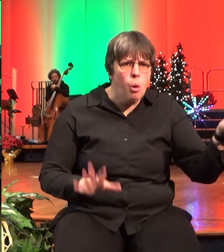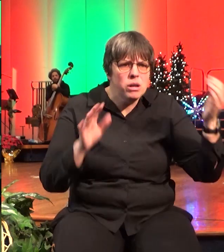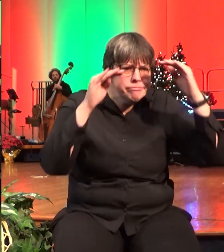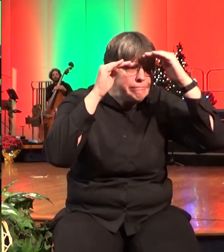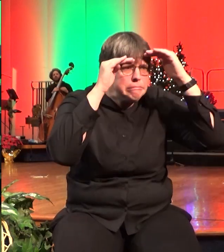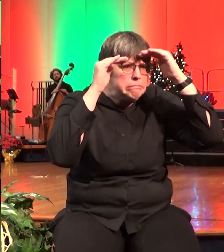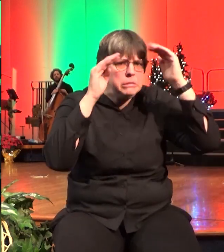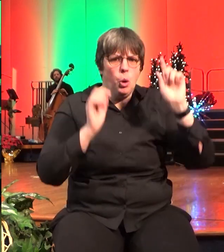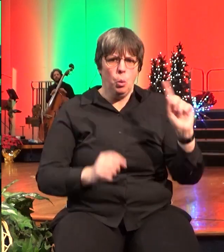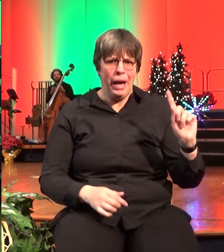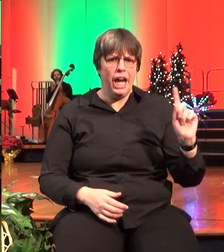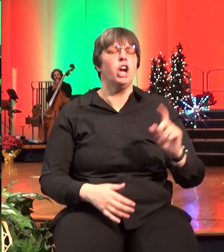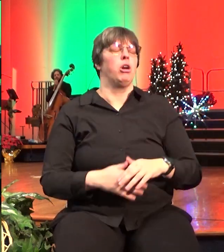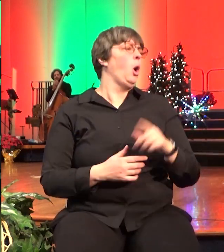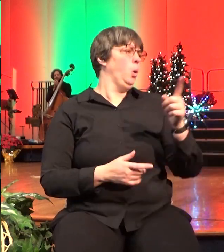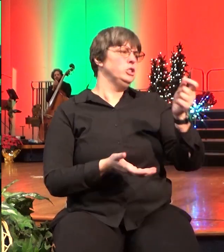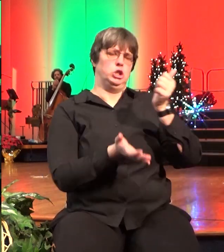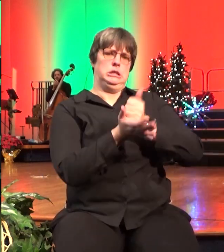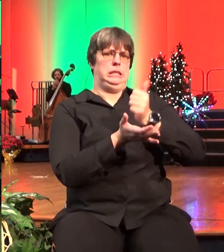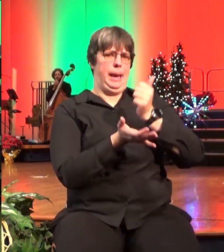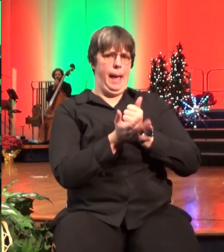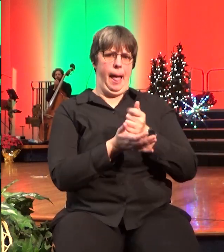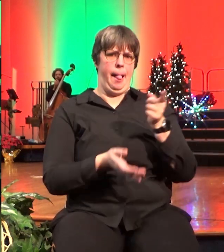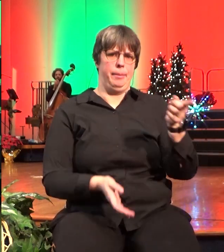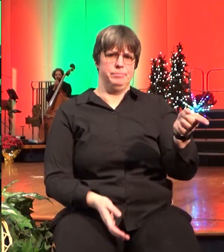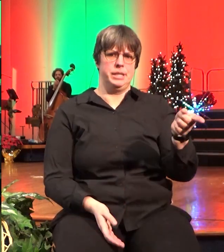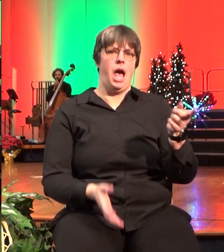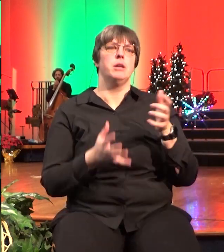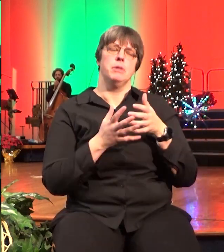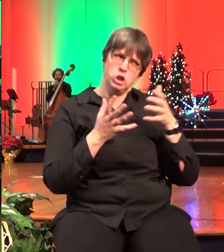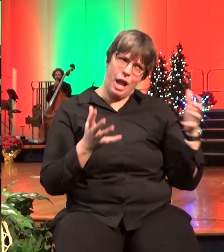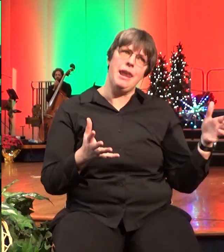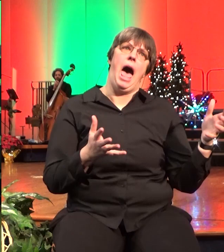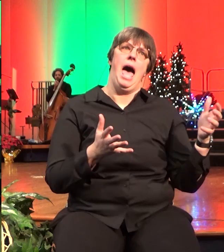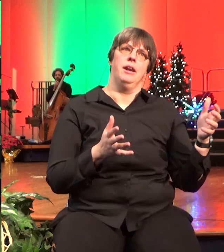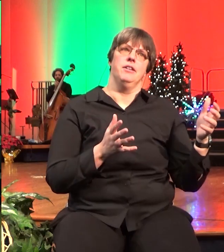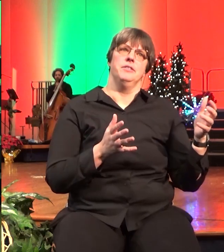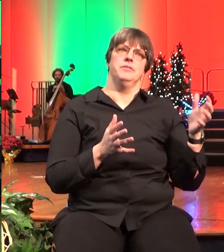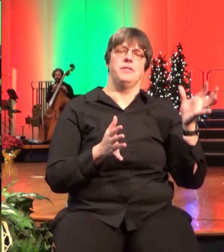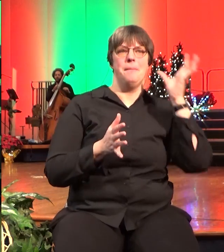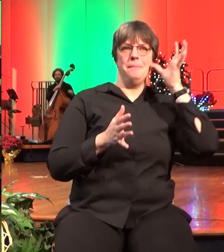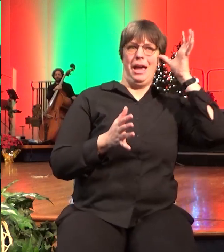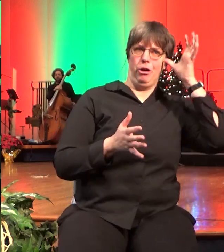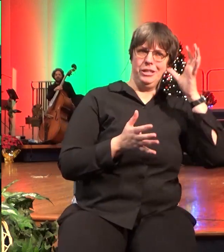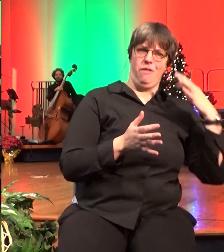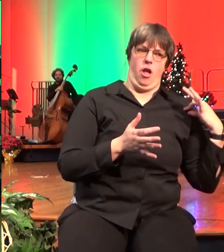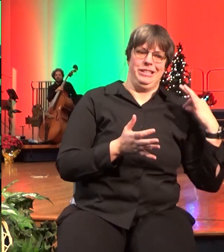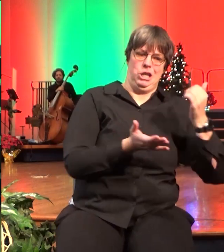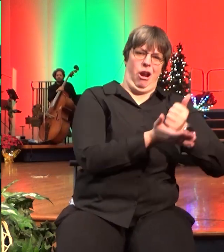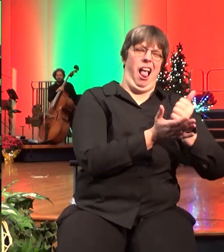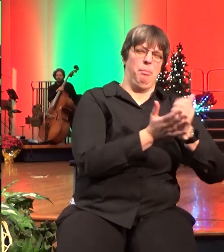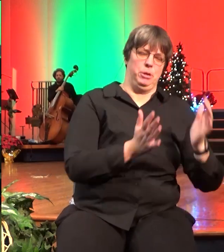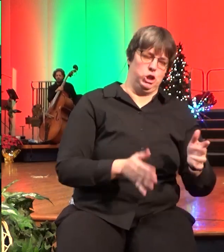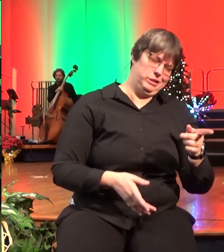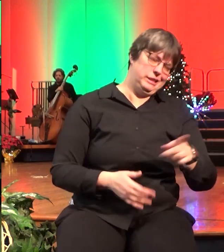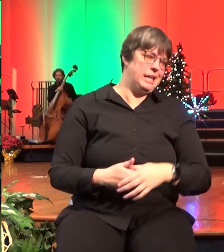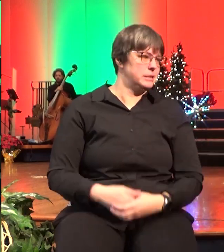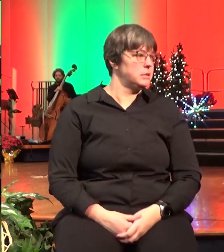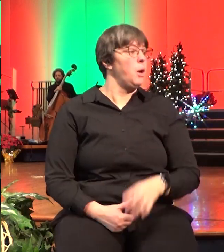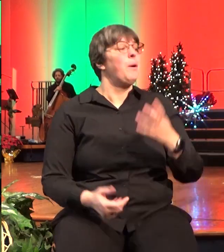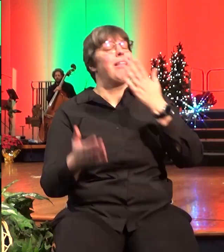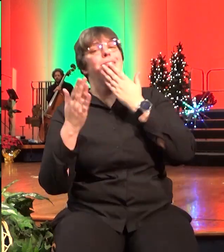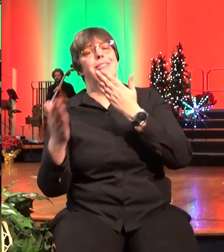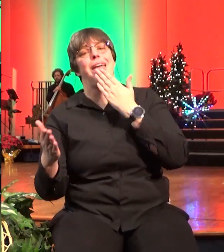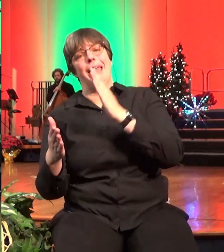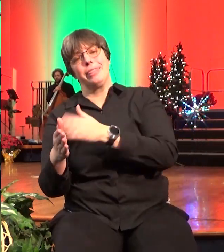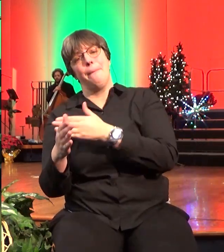there. Yeah, were you helped by, she probably had a lot of helpers, right? And then I want to thank our wonderful band up